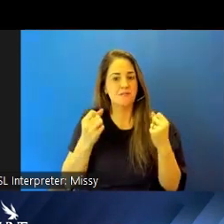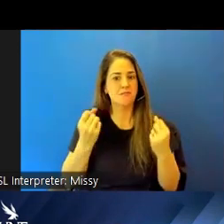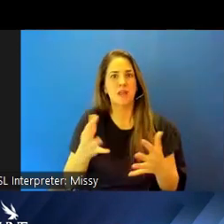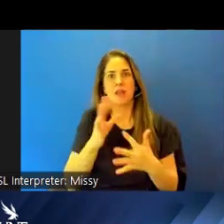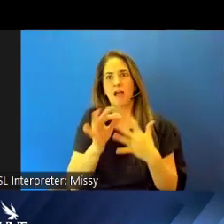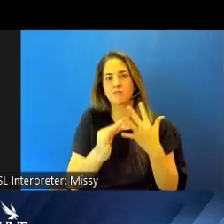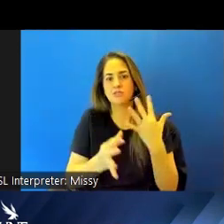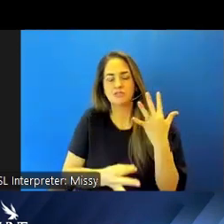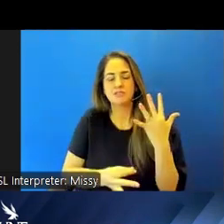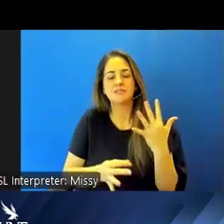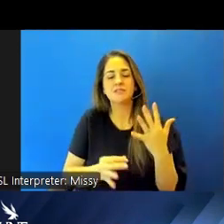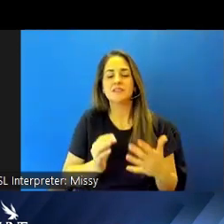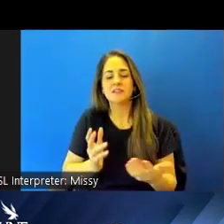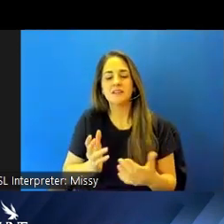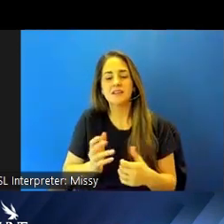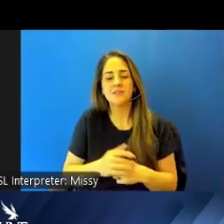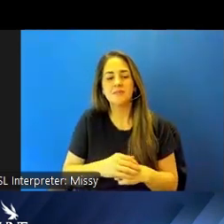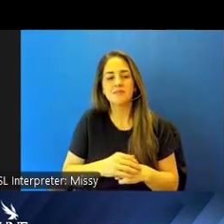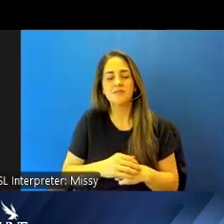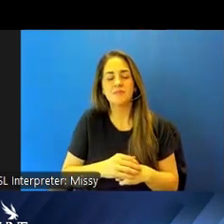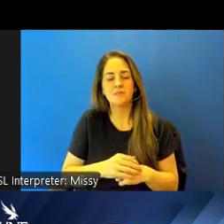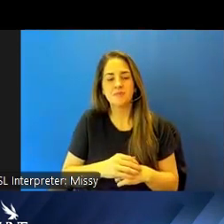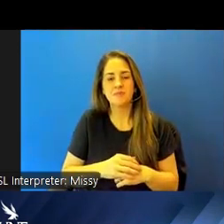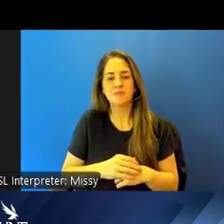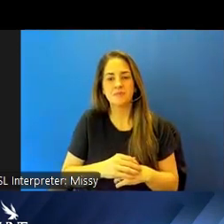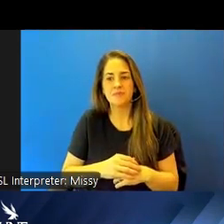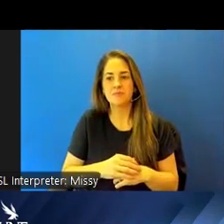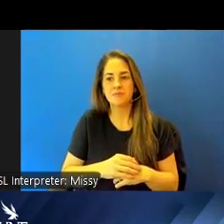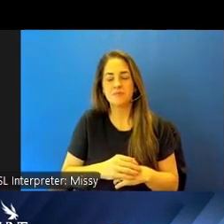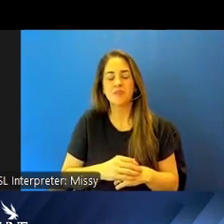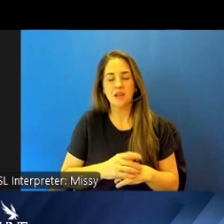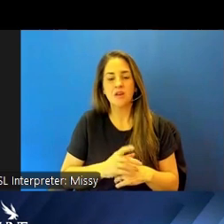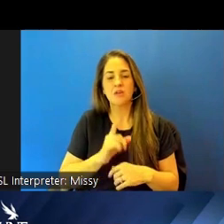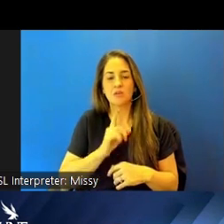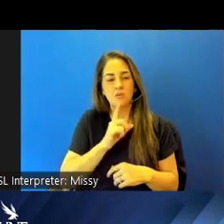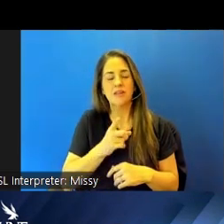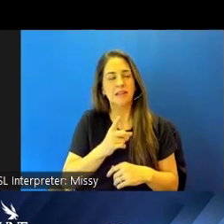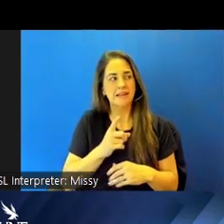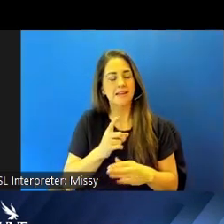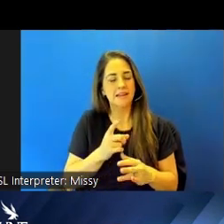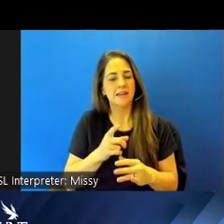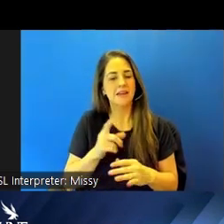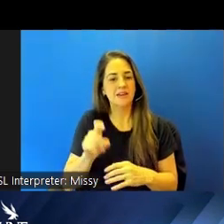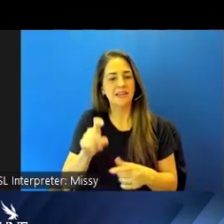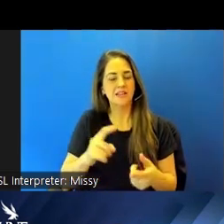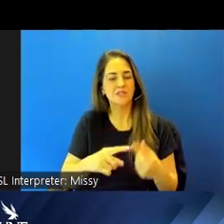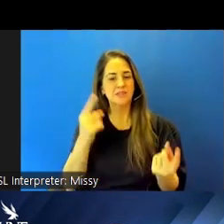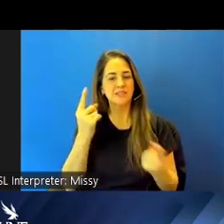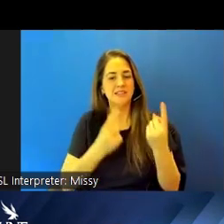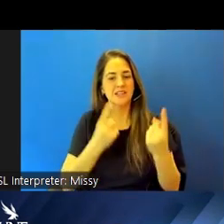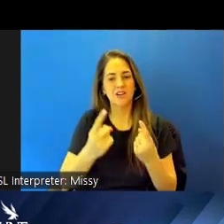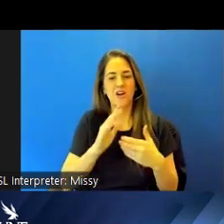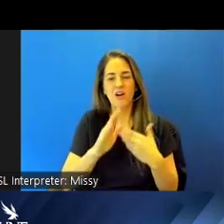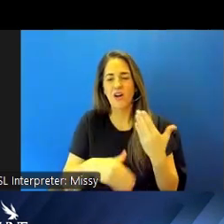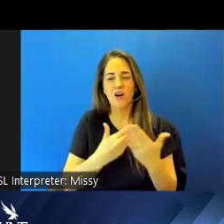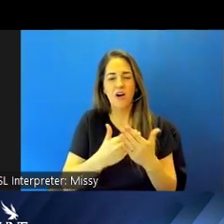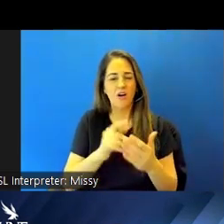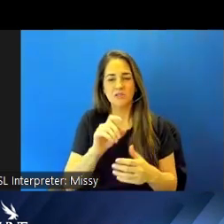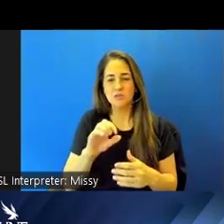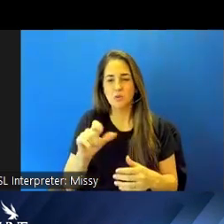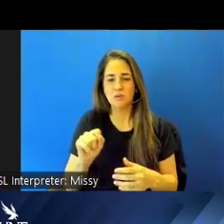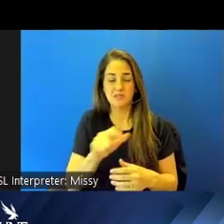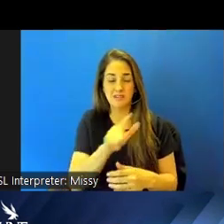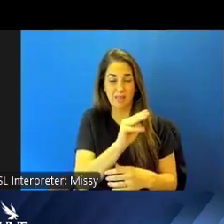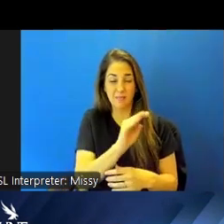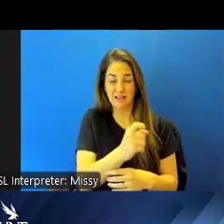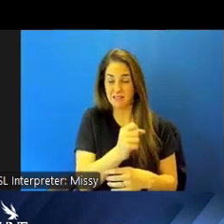there. But I do think, as Monica was saying, there's a real area of need to think about all of the connected tools. Like the LMS is